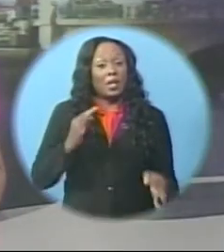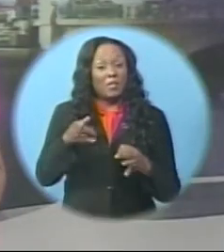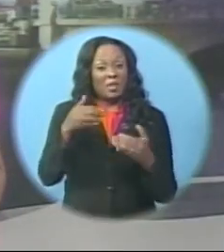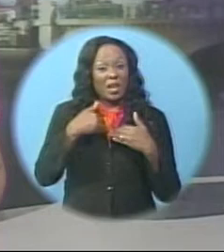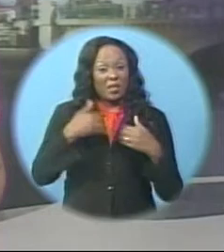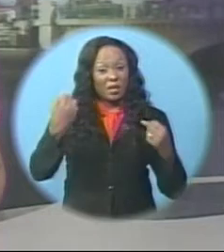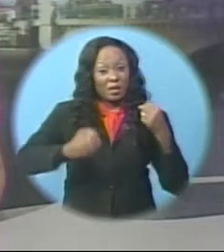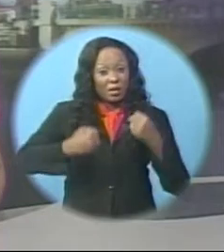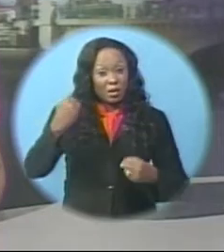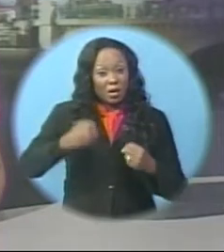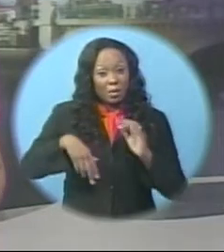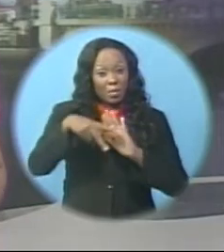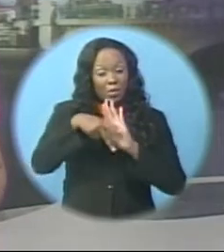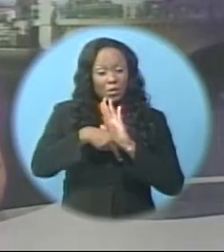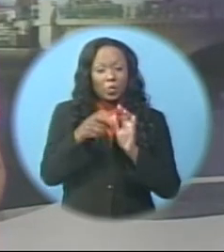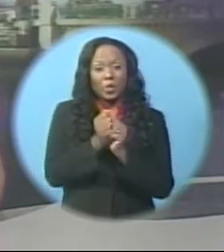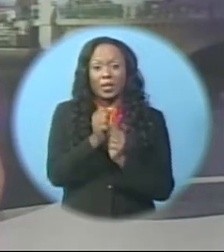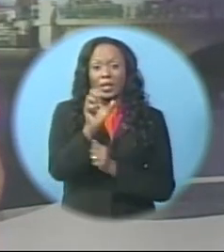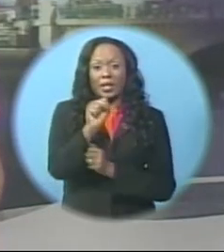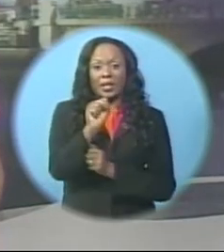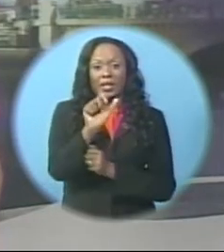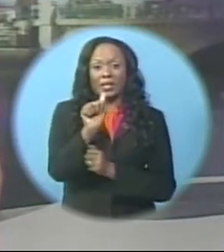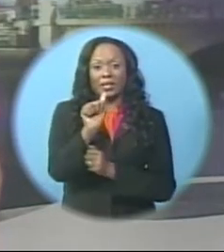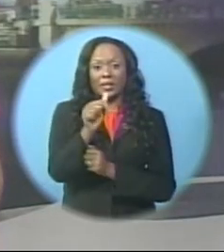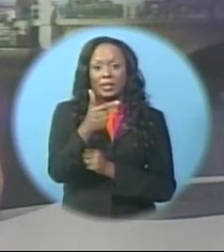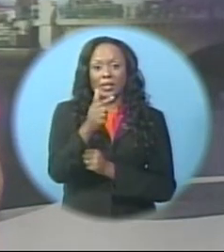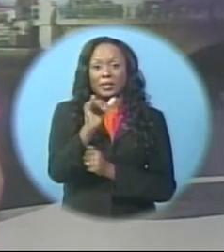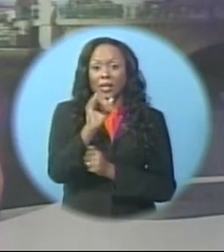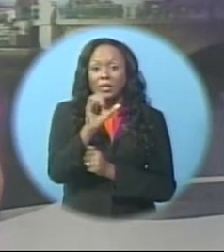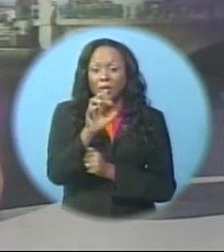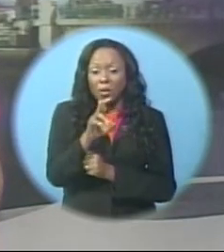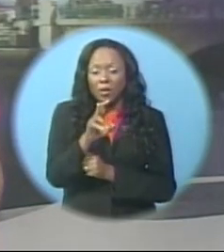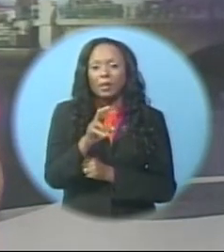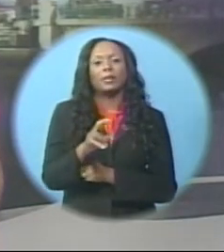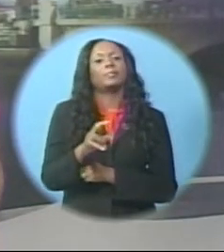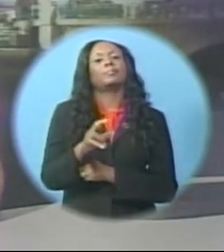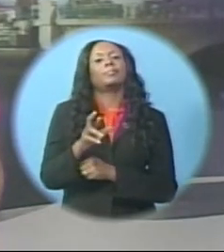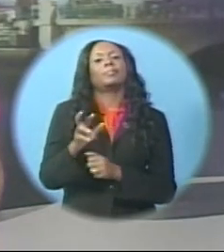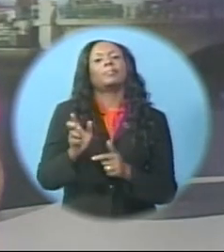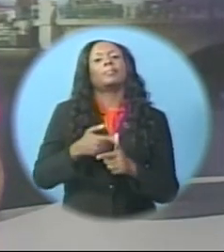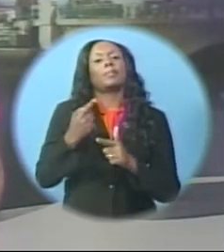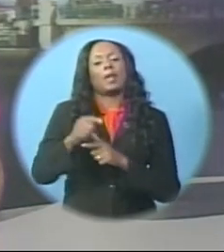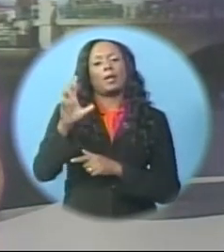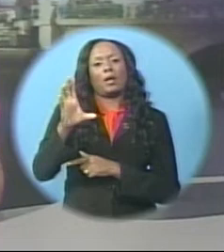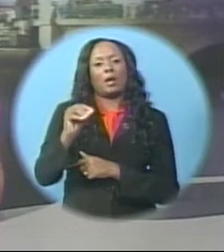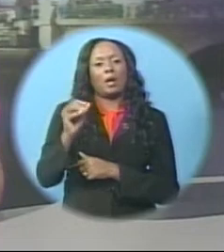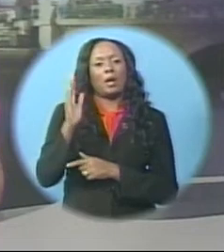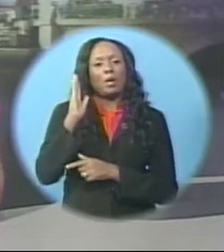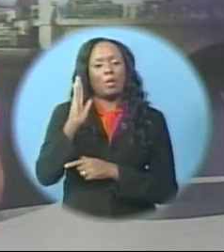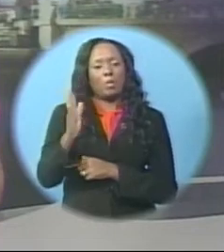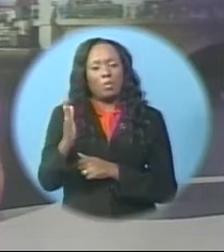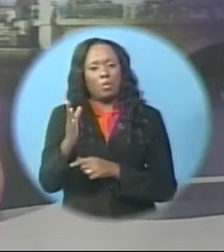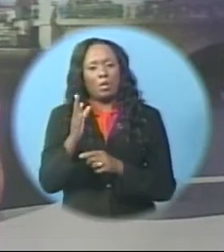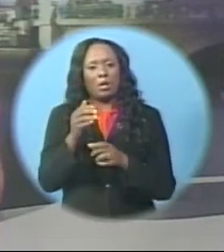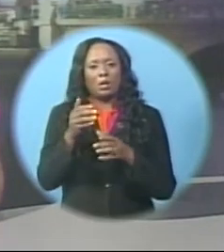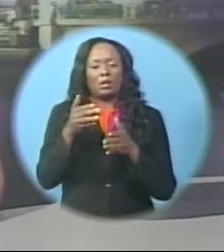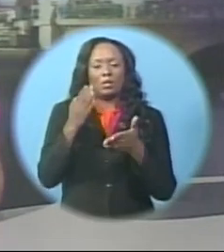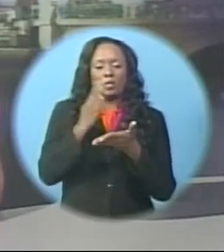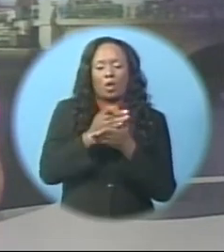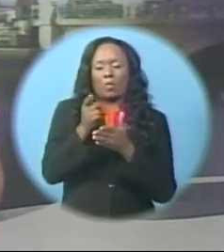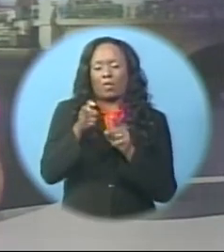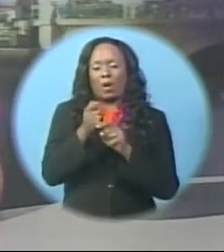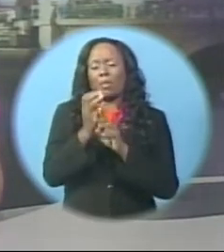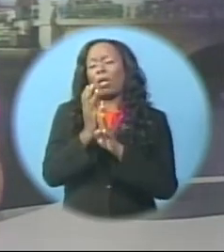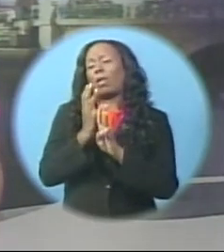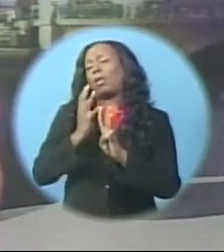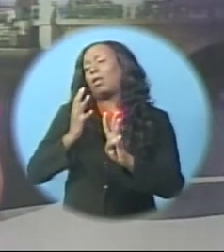a motor vehicle policy with SagiCore General Insurance, the company is helping you to avoid long lines by renewing your road tax and